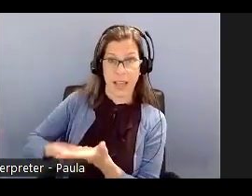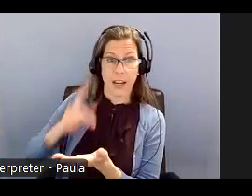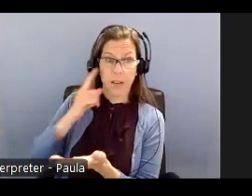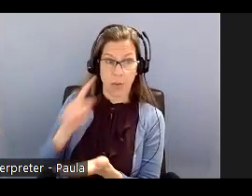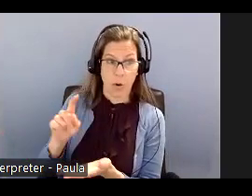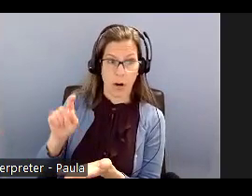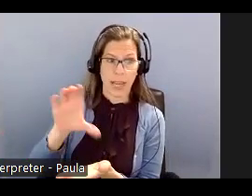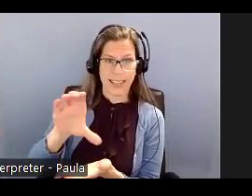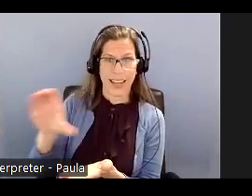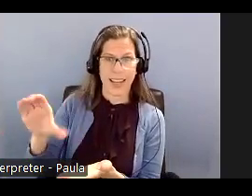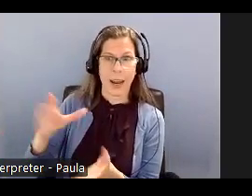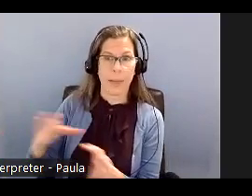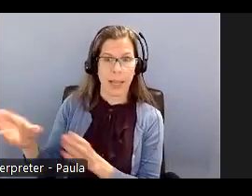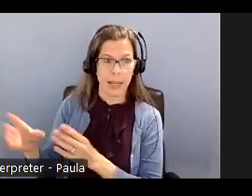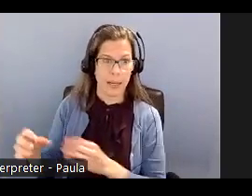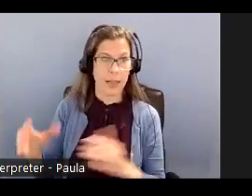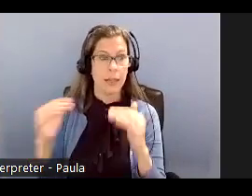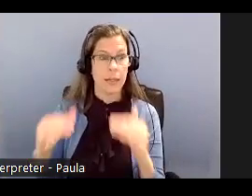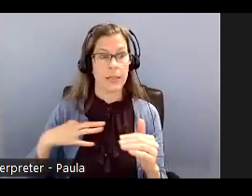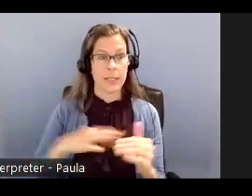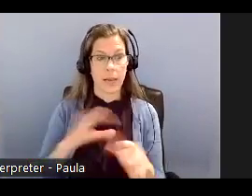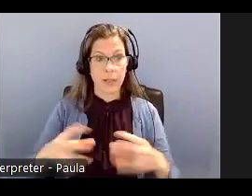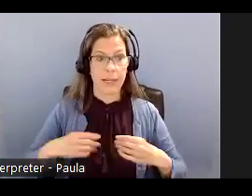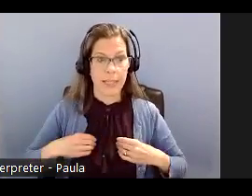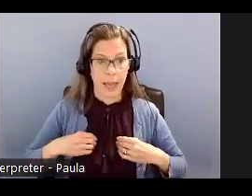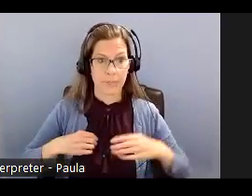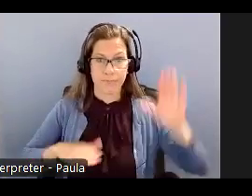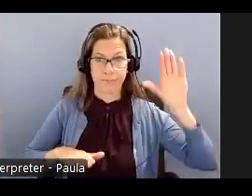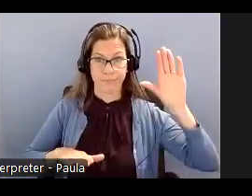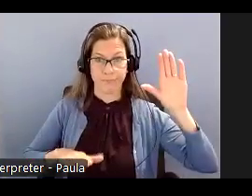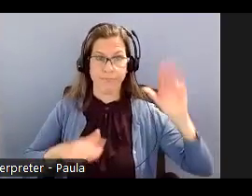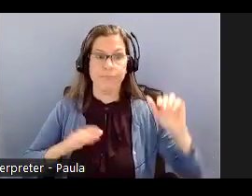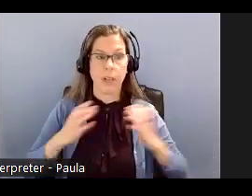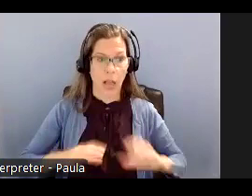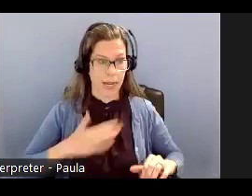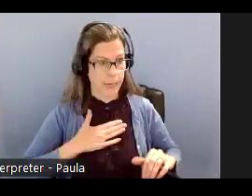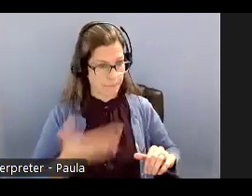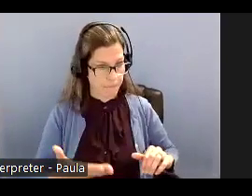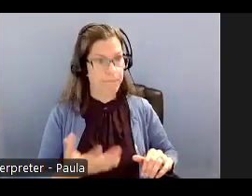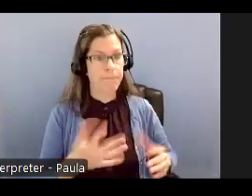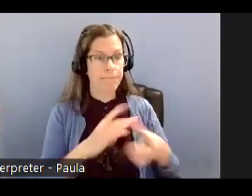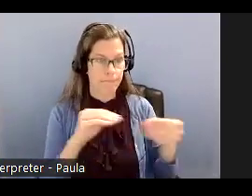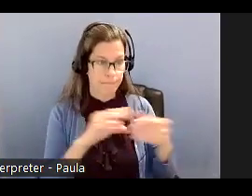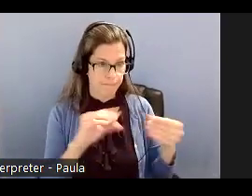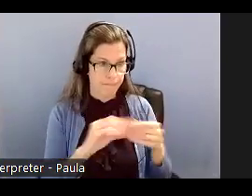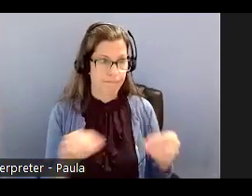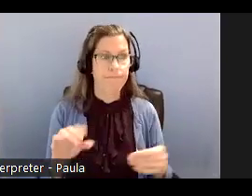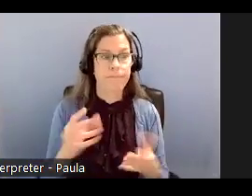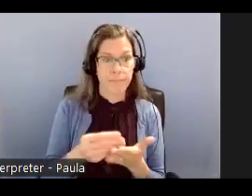plan. Staff will accept client attestations of their income, citizenship and immigration